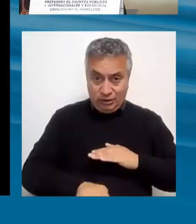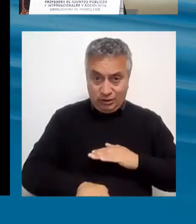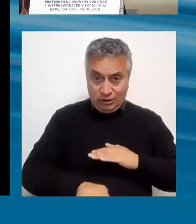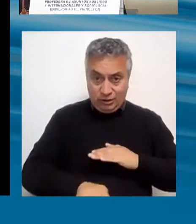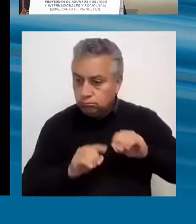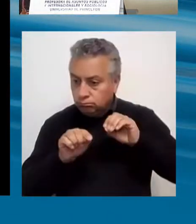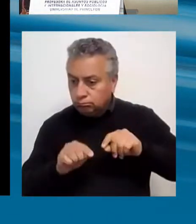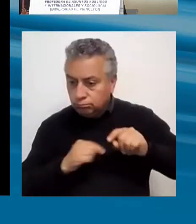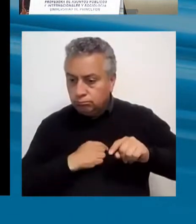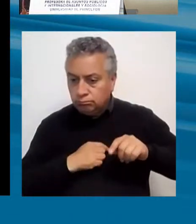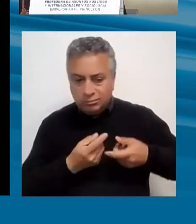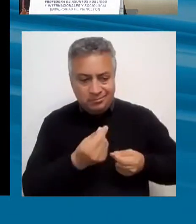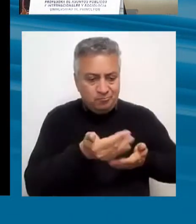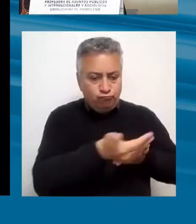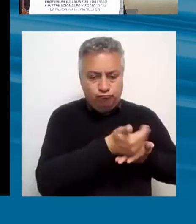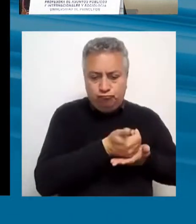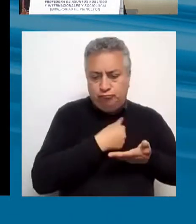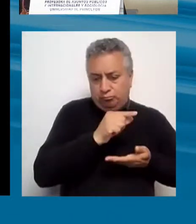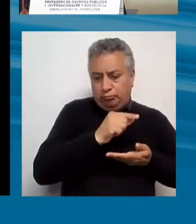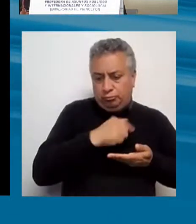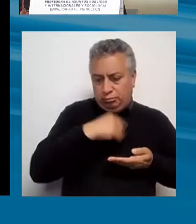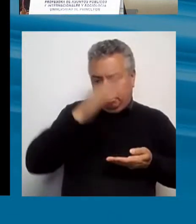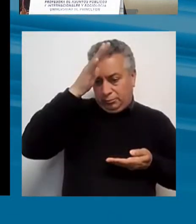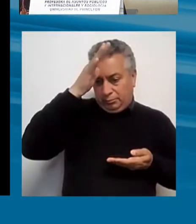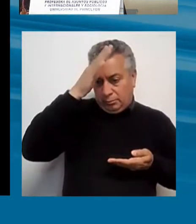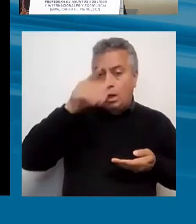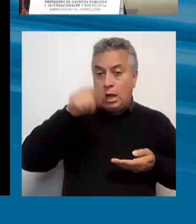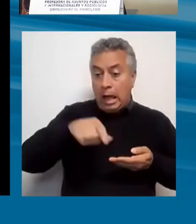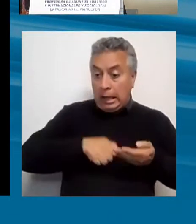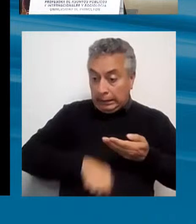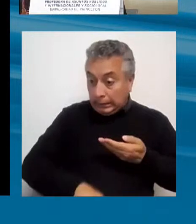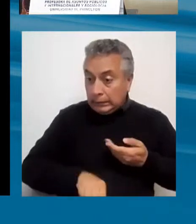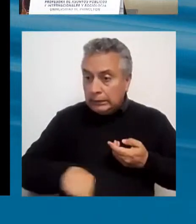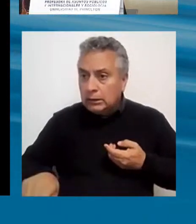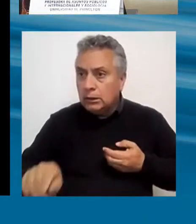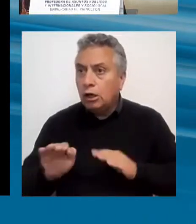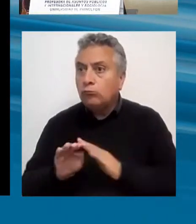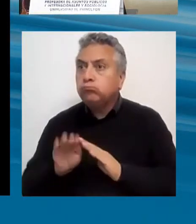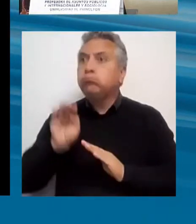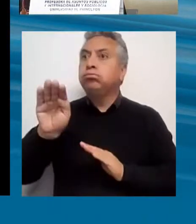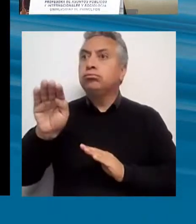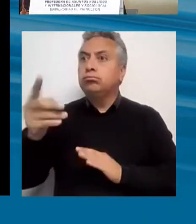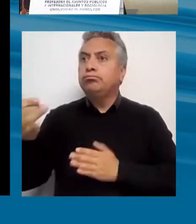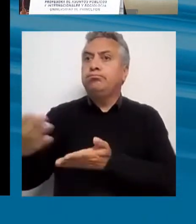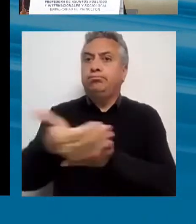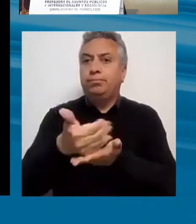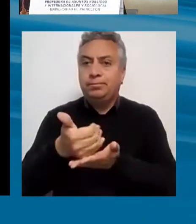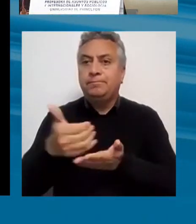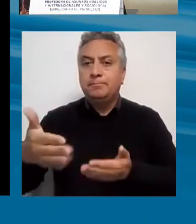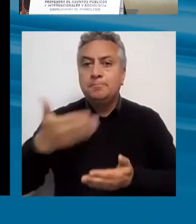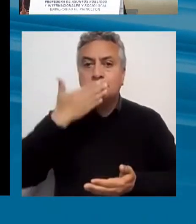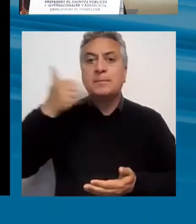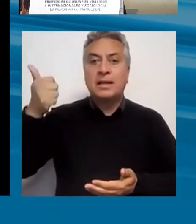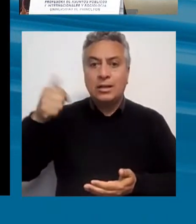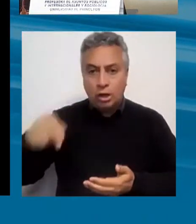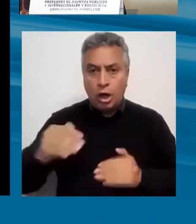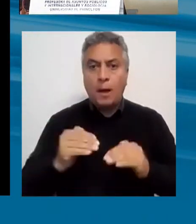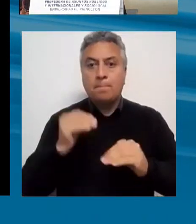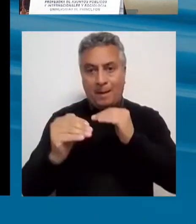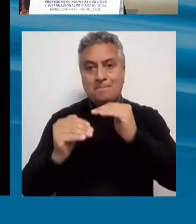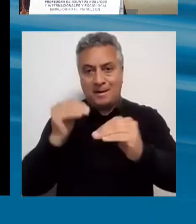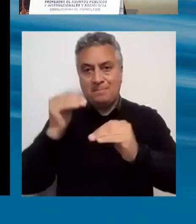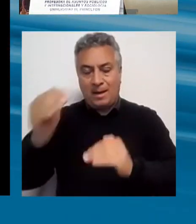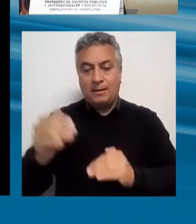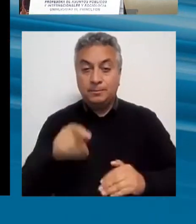of having access to high income, then mobility happens. So inequality is of a lower concern